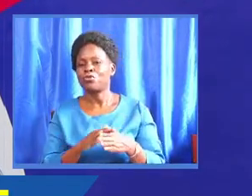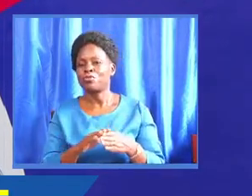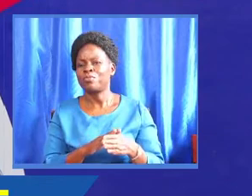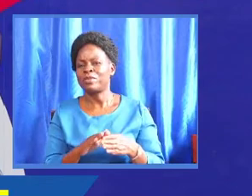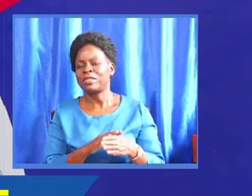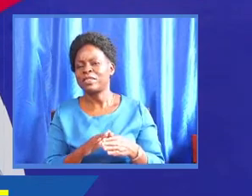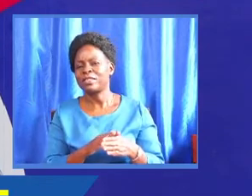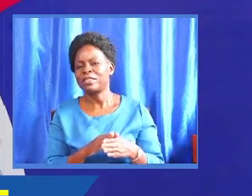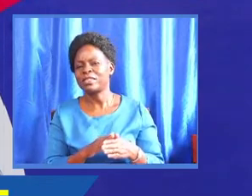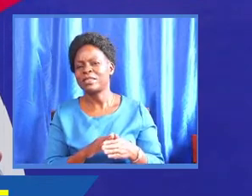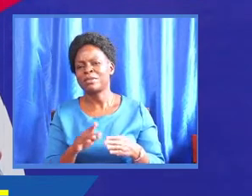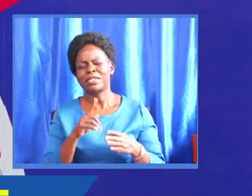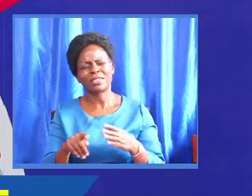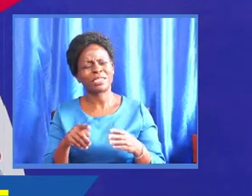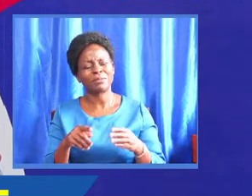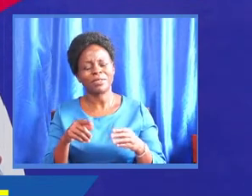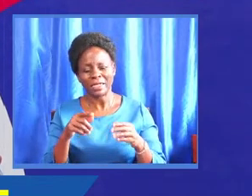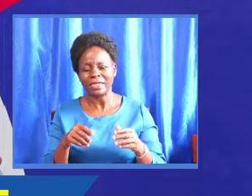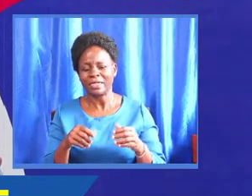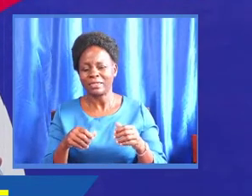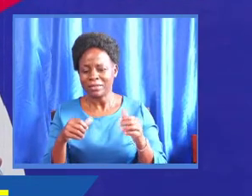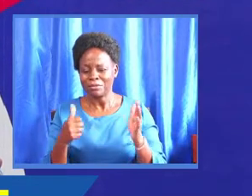extremely, extremely dangerous business.